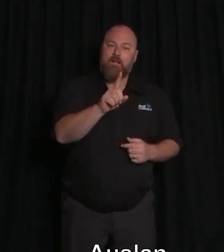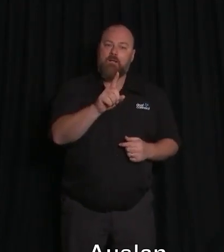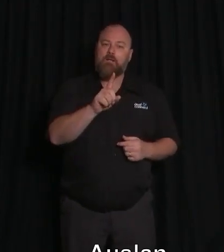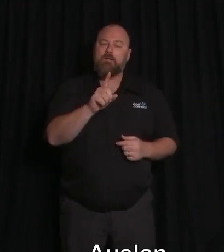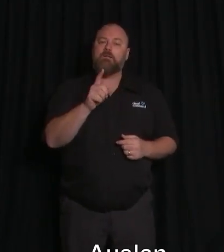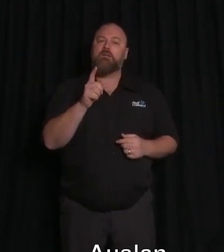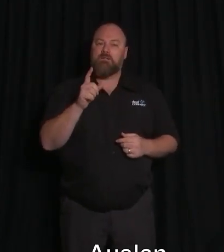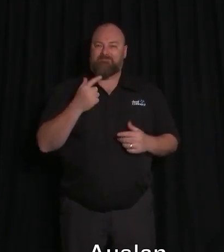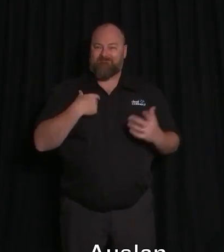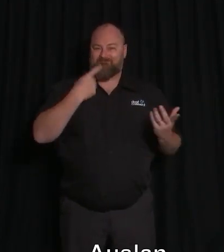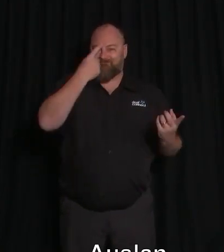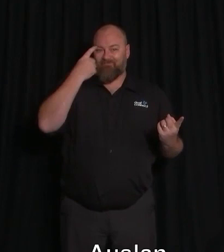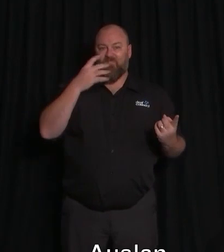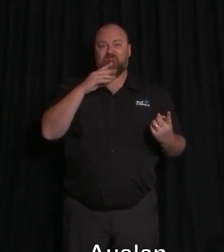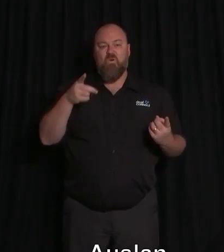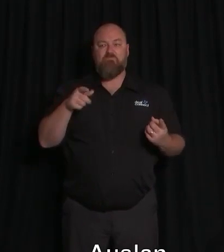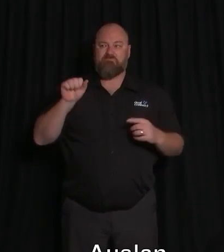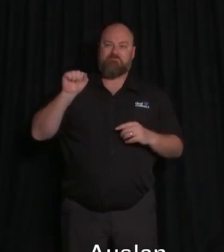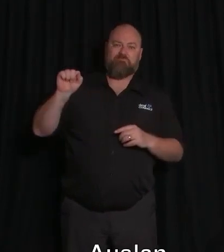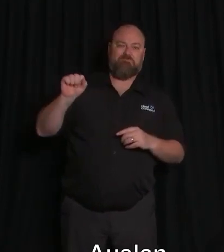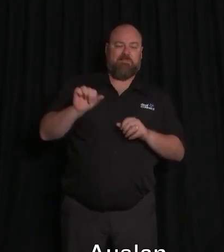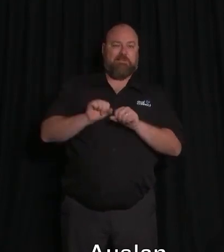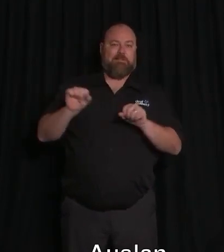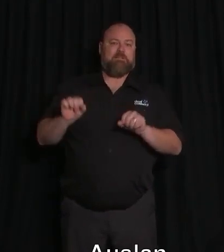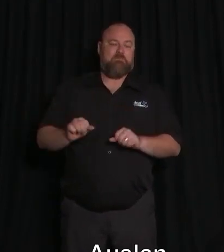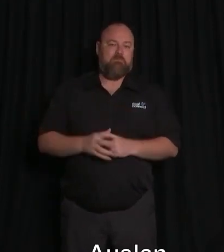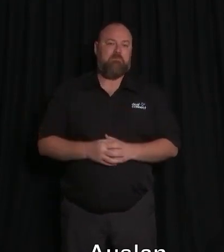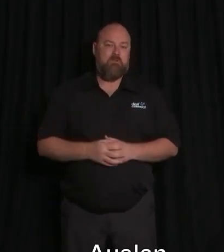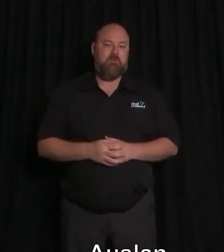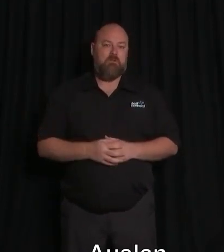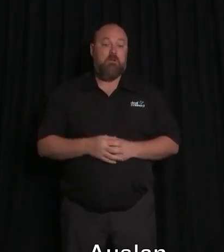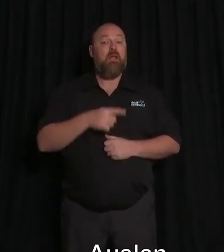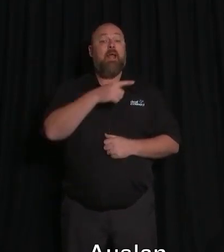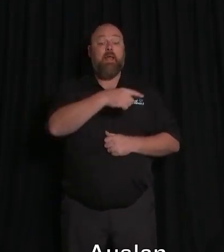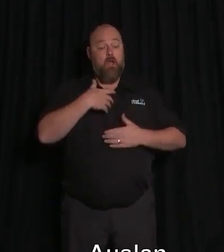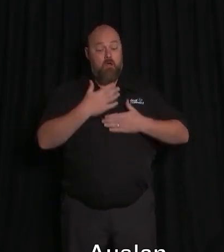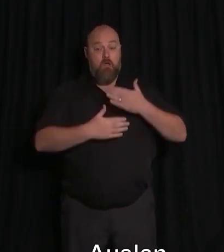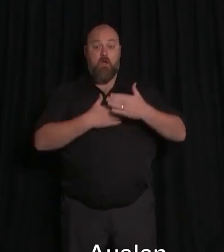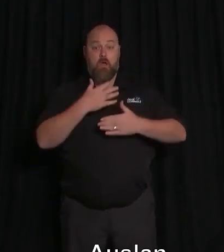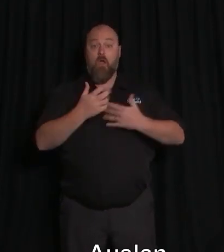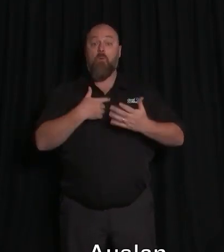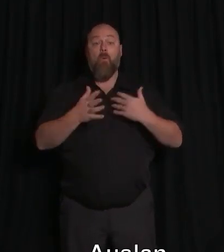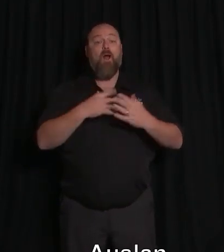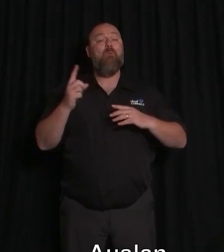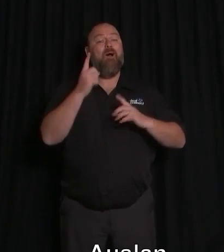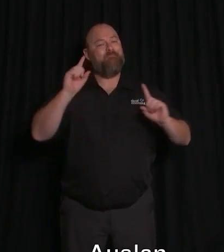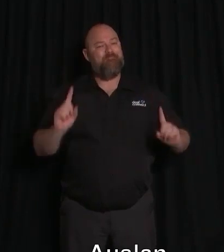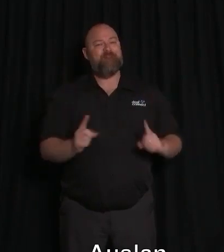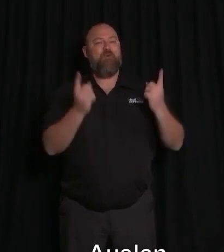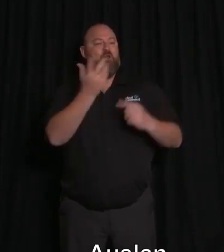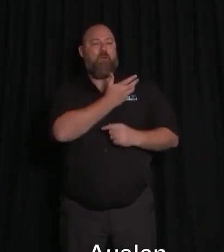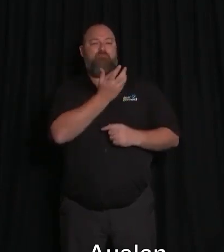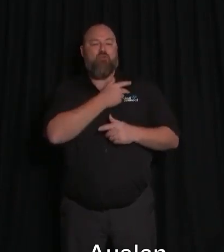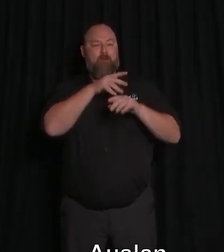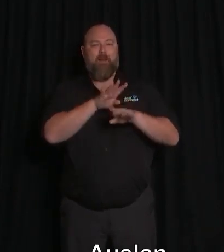of the apartheid legal system. He went on to organize the first Pride March on the African soil. I